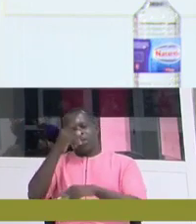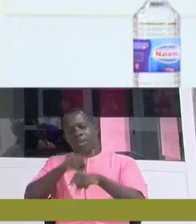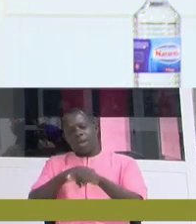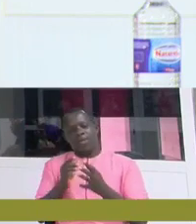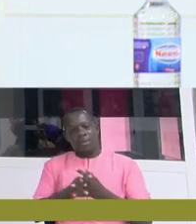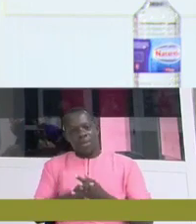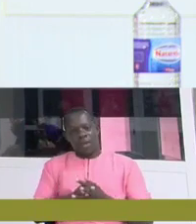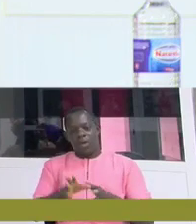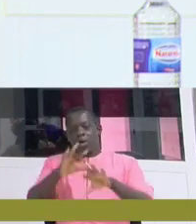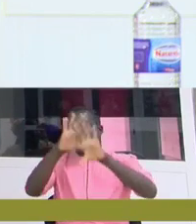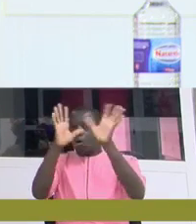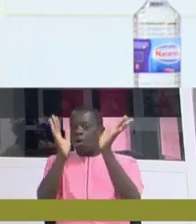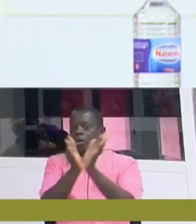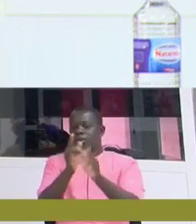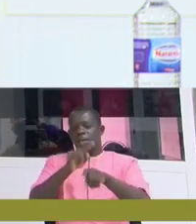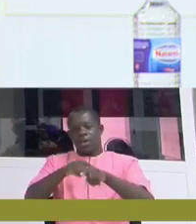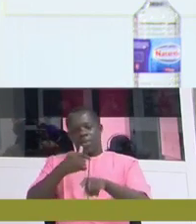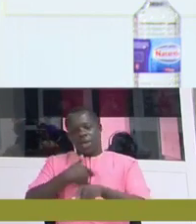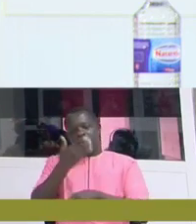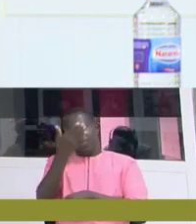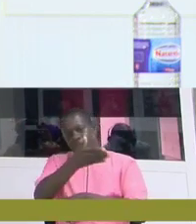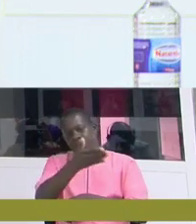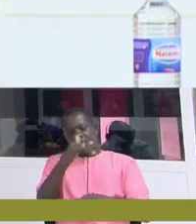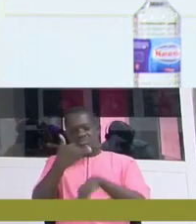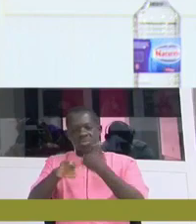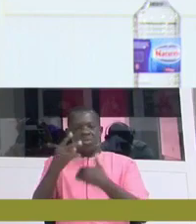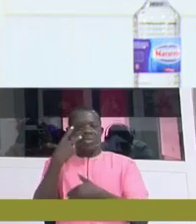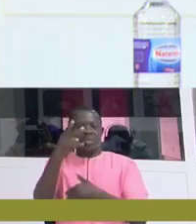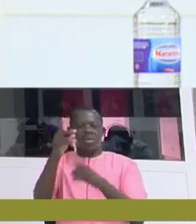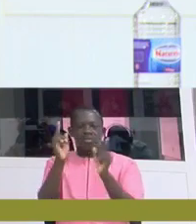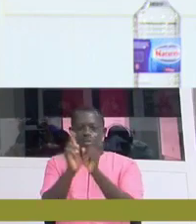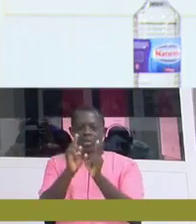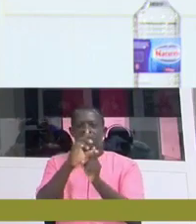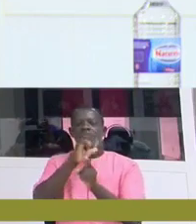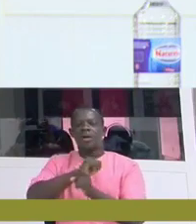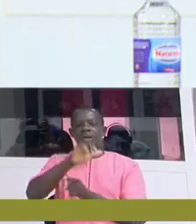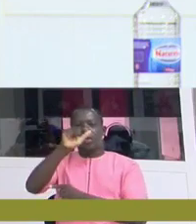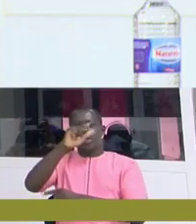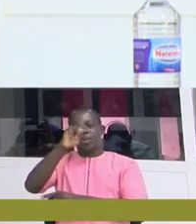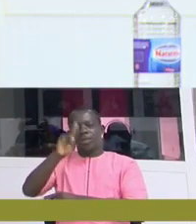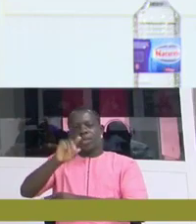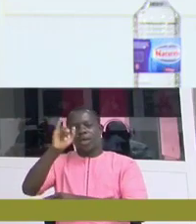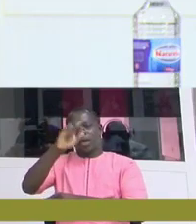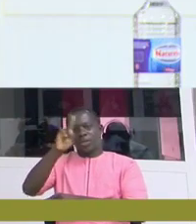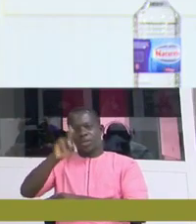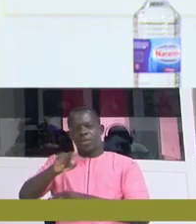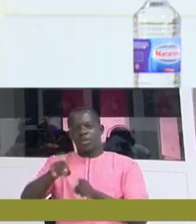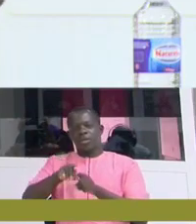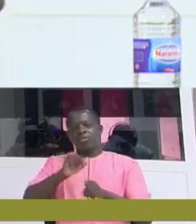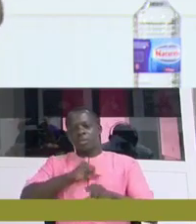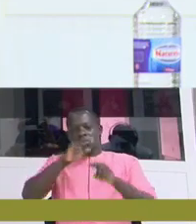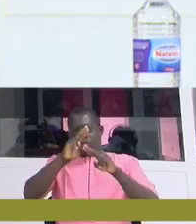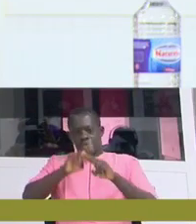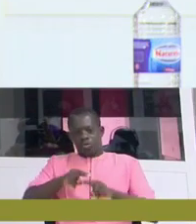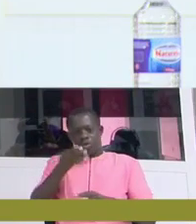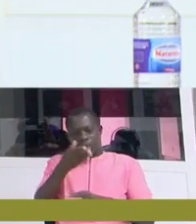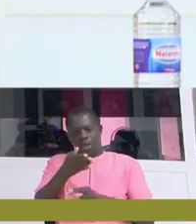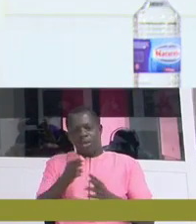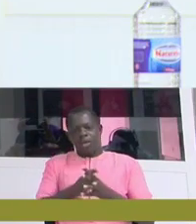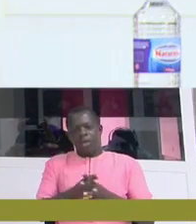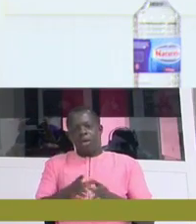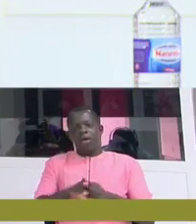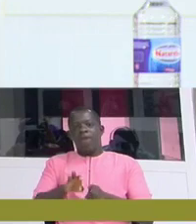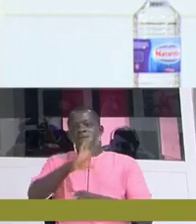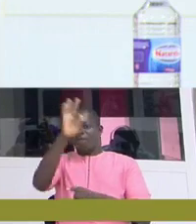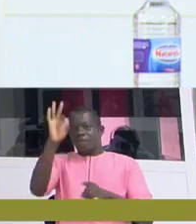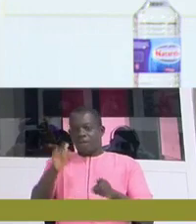And all of the time I was there, Mang Assis Genial. I didn't see Assis with my eyes. Sitting. I was sitting down. Chekanangona ta ponkalo. A very